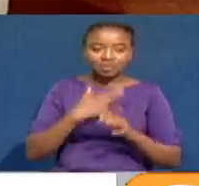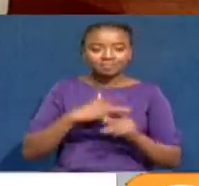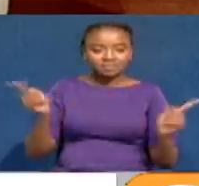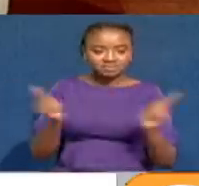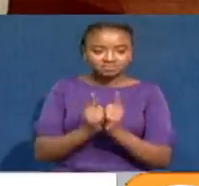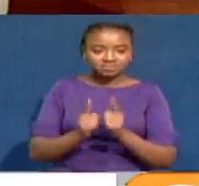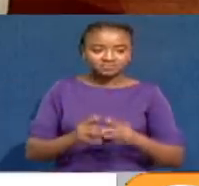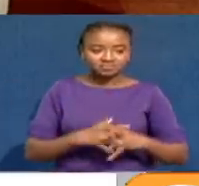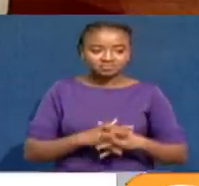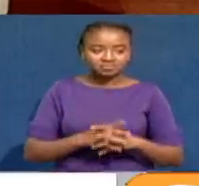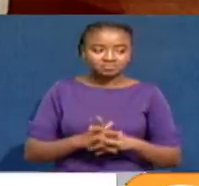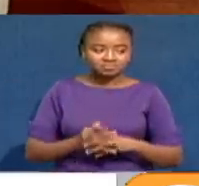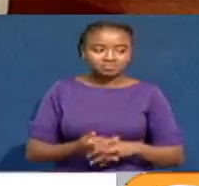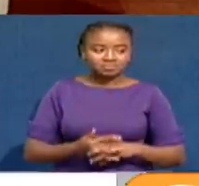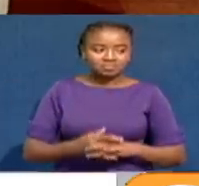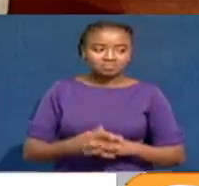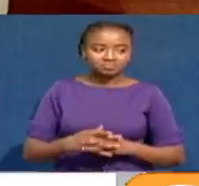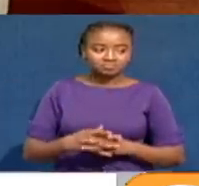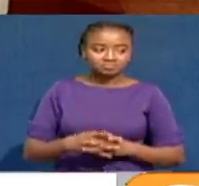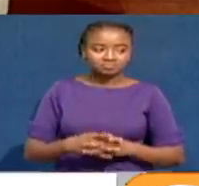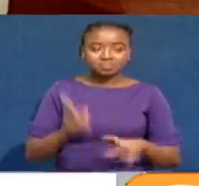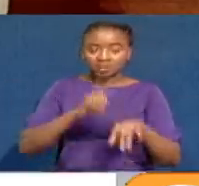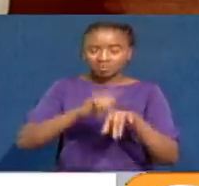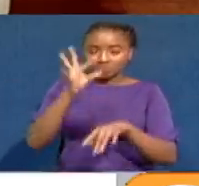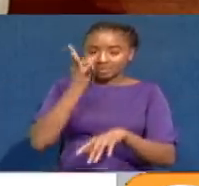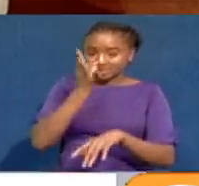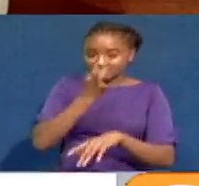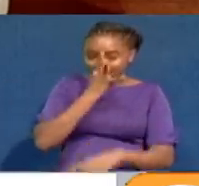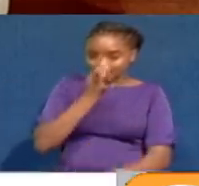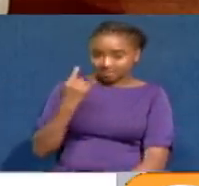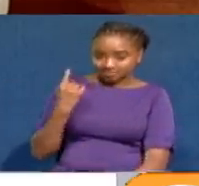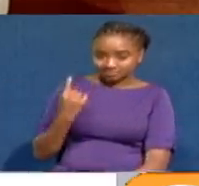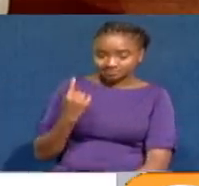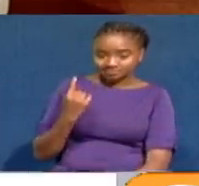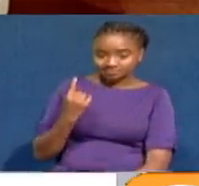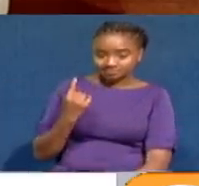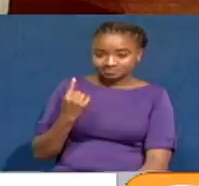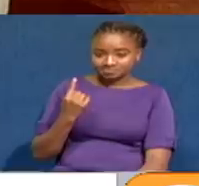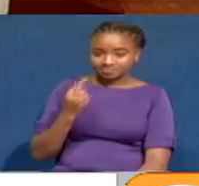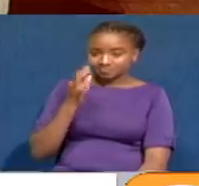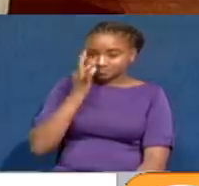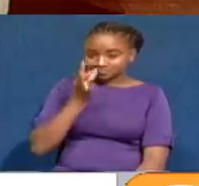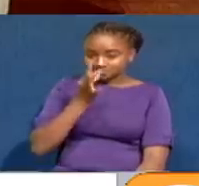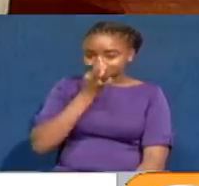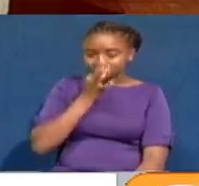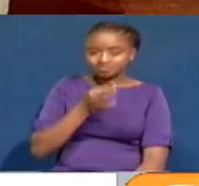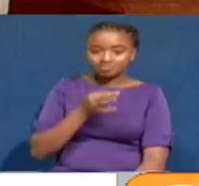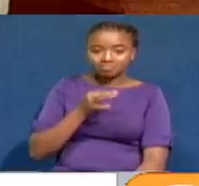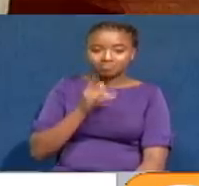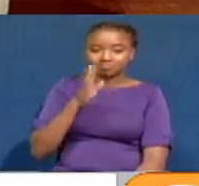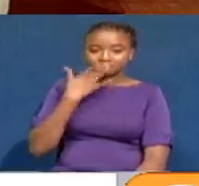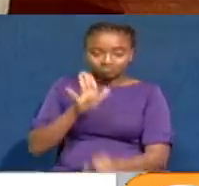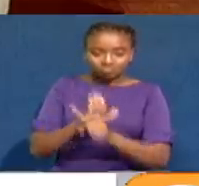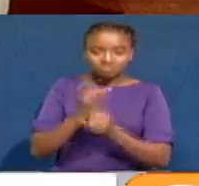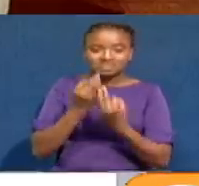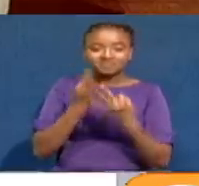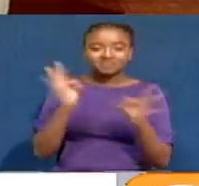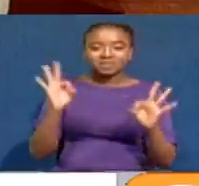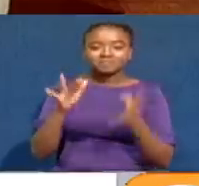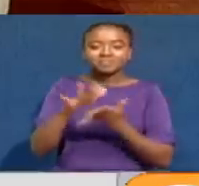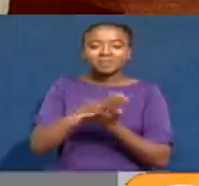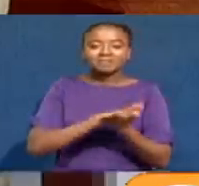brief. I'll keep it brief. When President Kibaki promised free primary education,